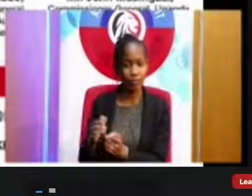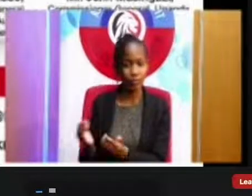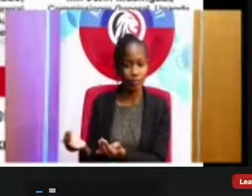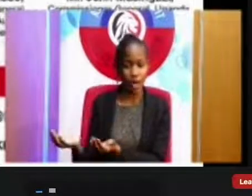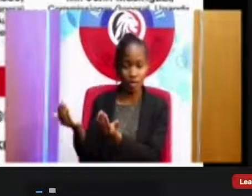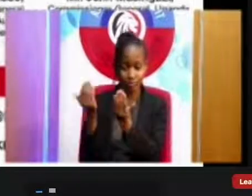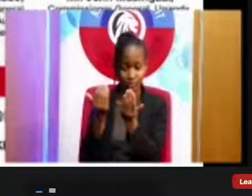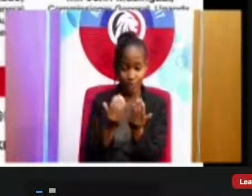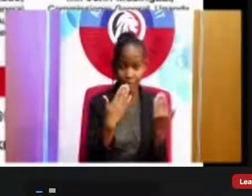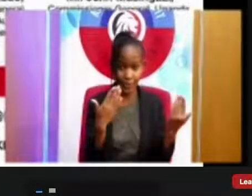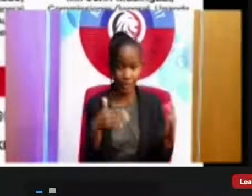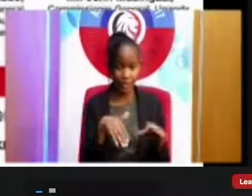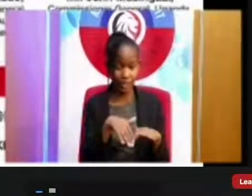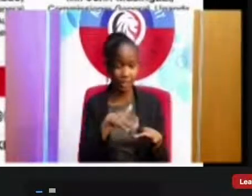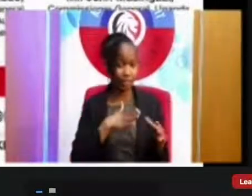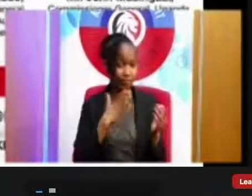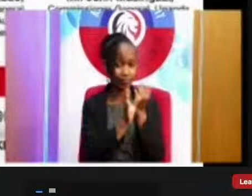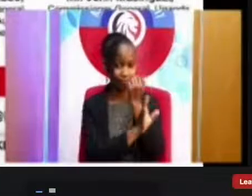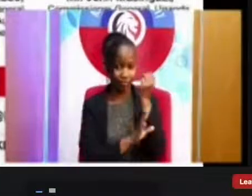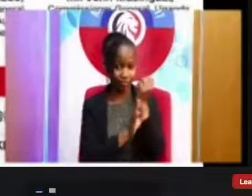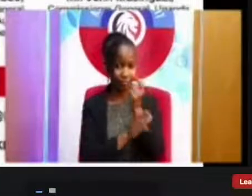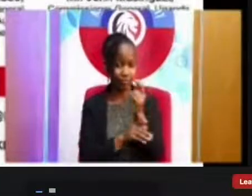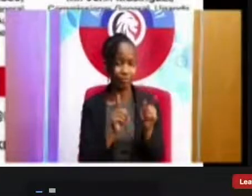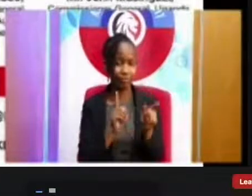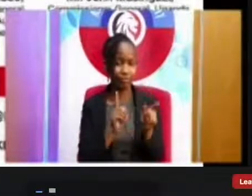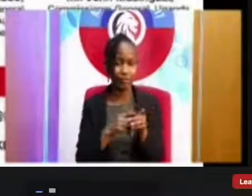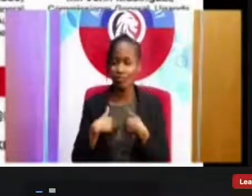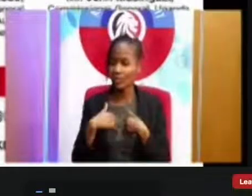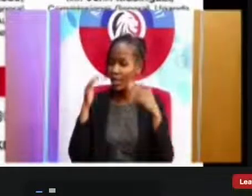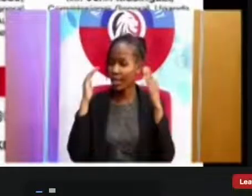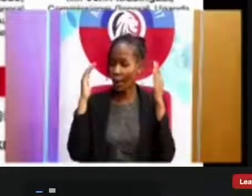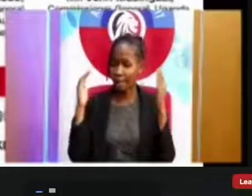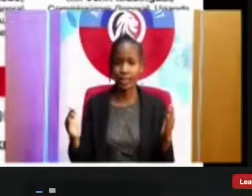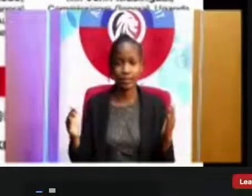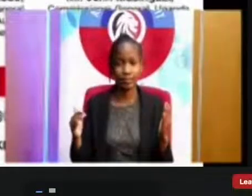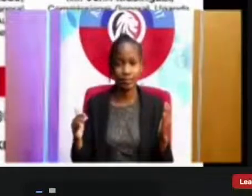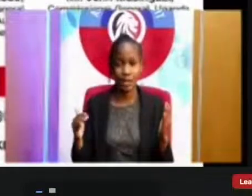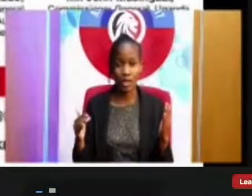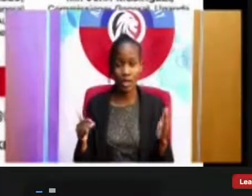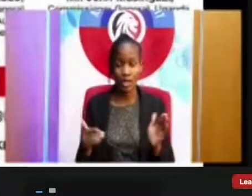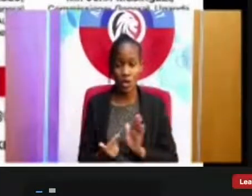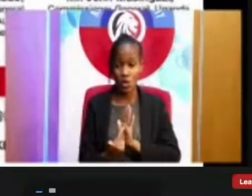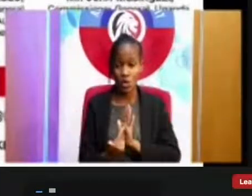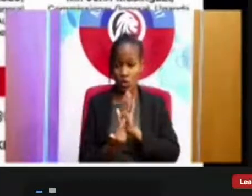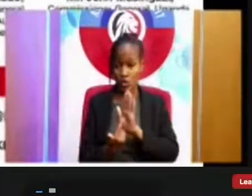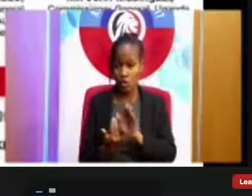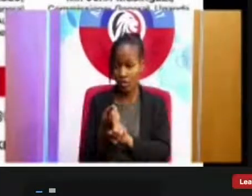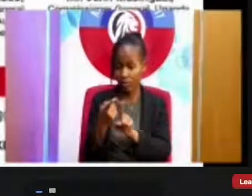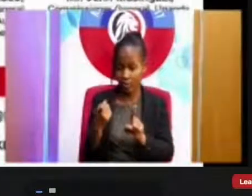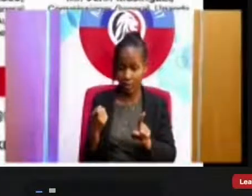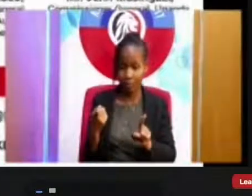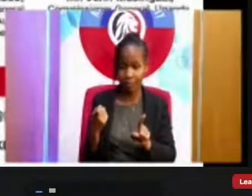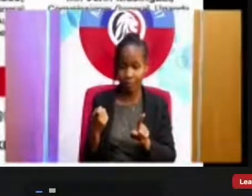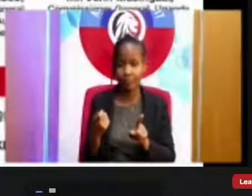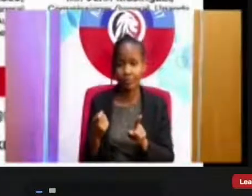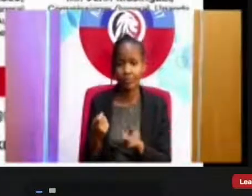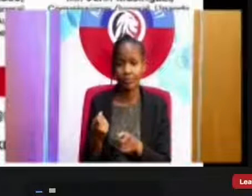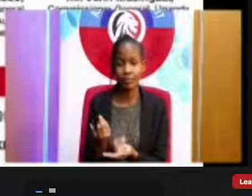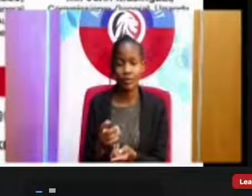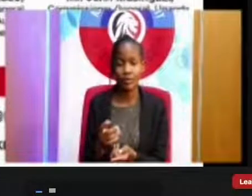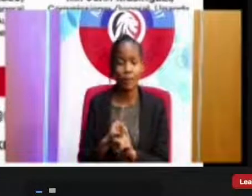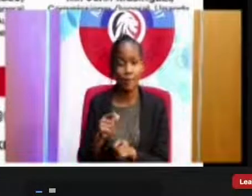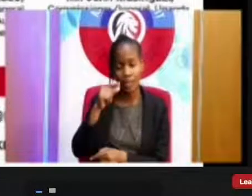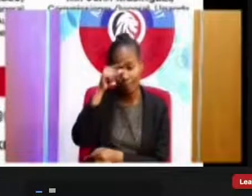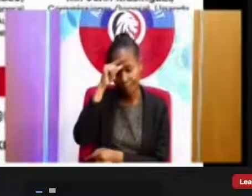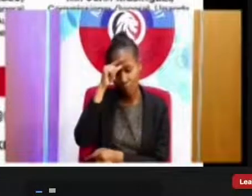country. So as much as we had the biggest exposure from the truck drivers, government was deliberate. They